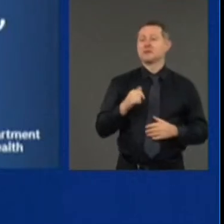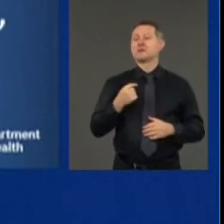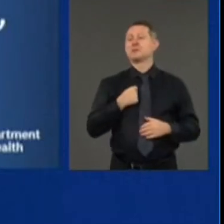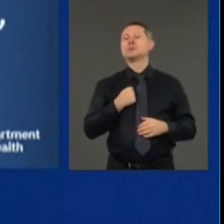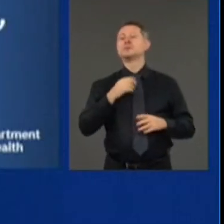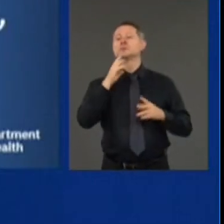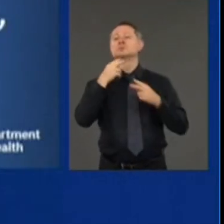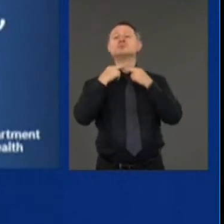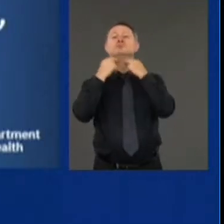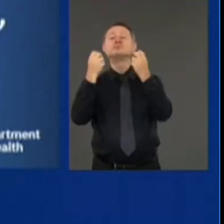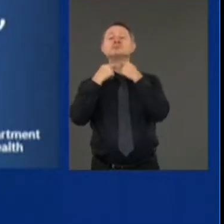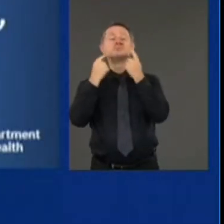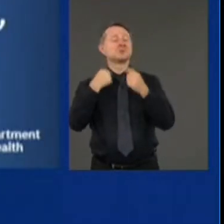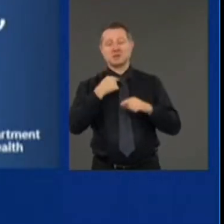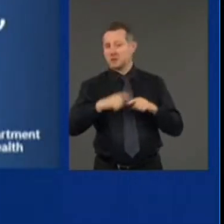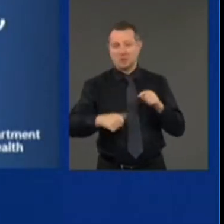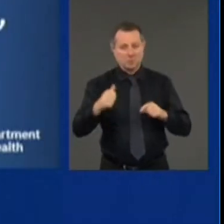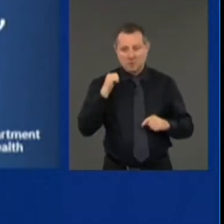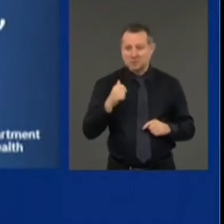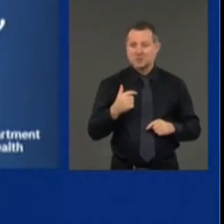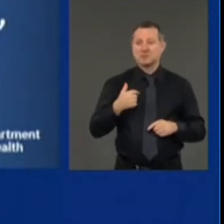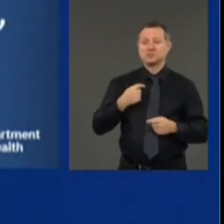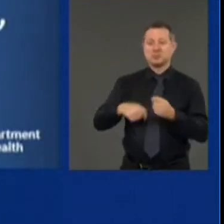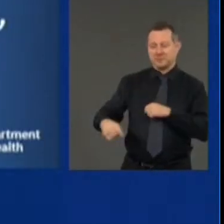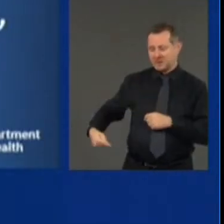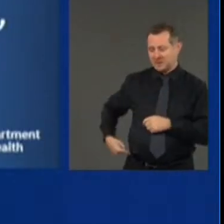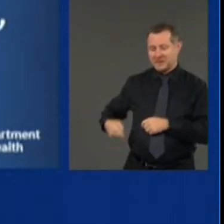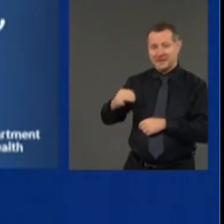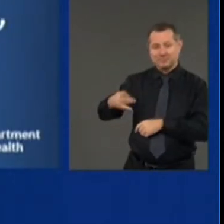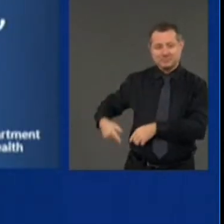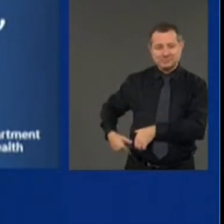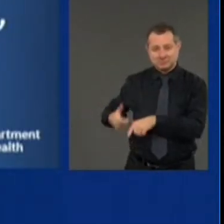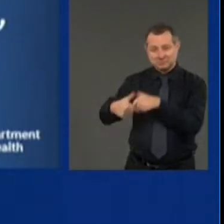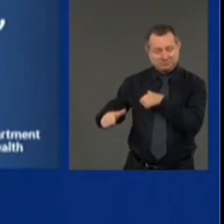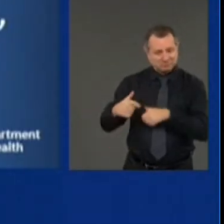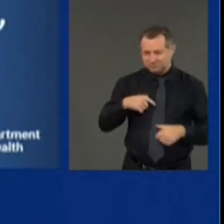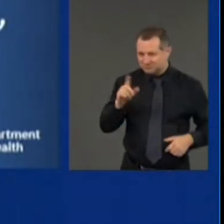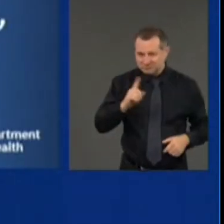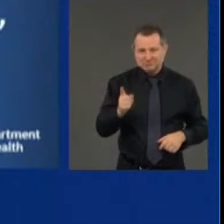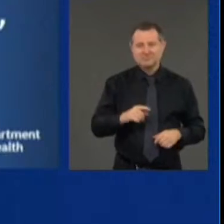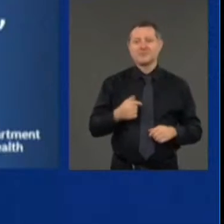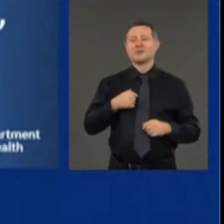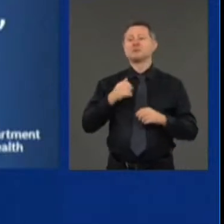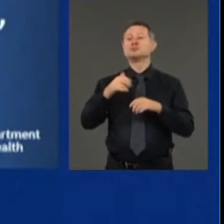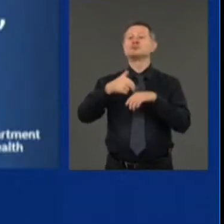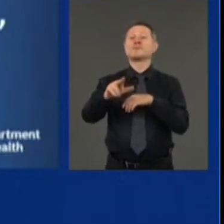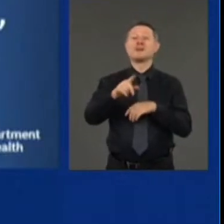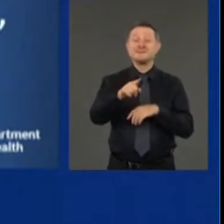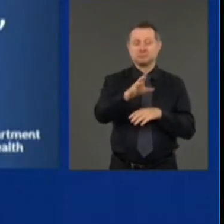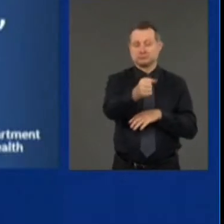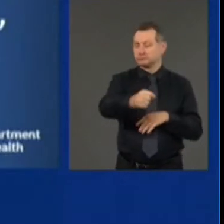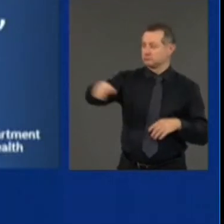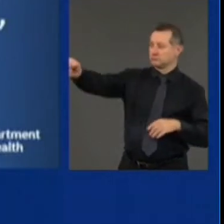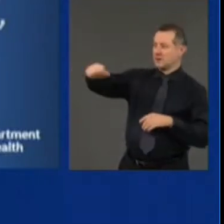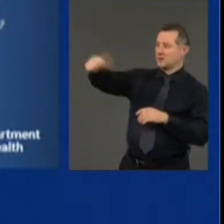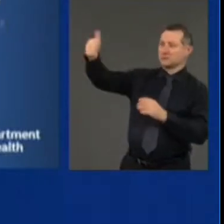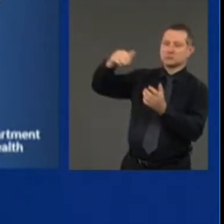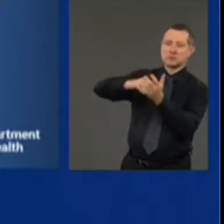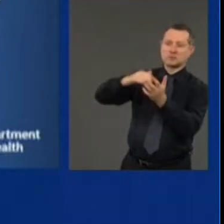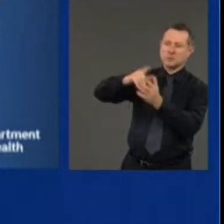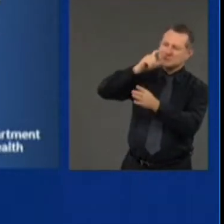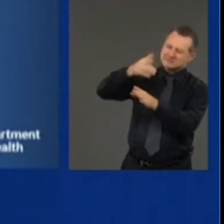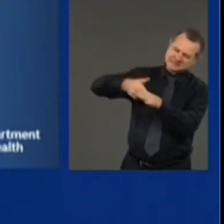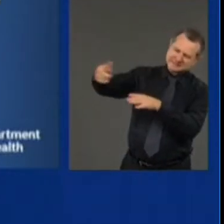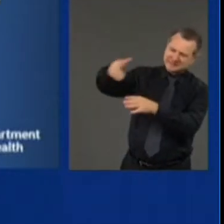tonsils. I would not replace your hip. What I would do is I would refer you to another physician who can do that. And